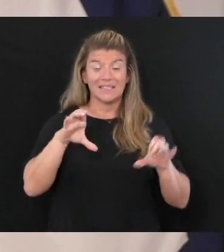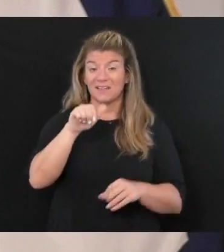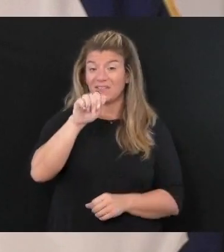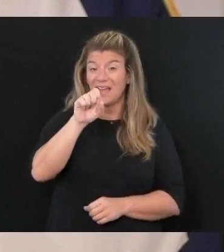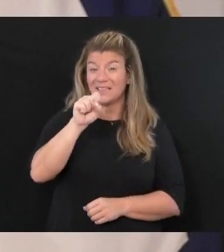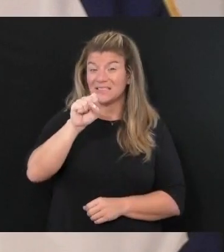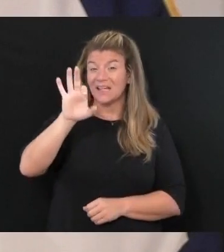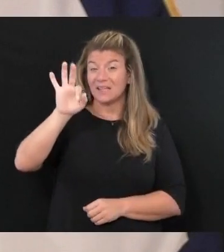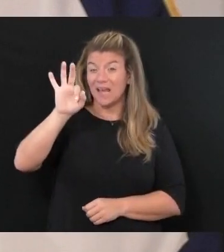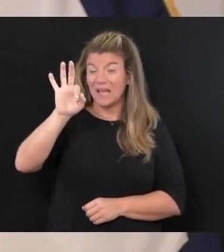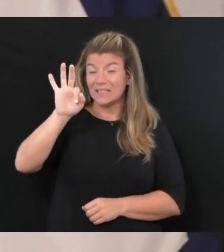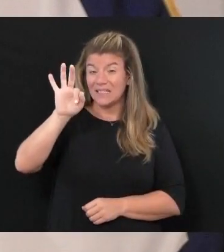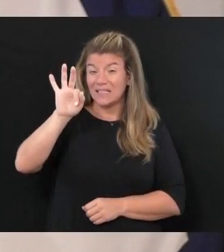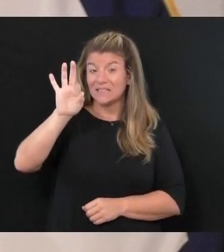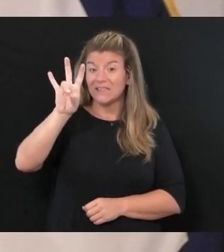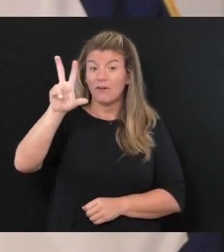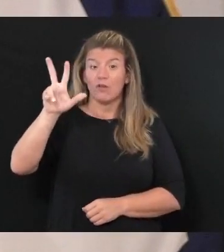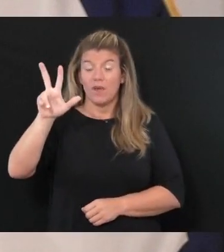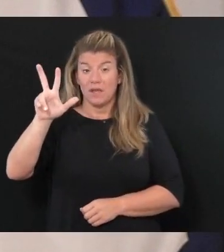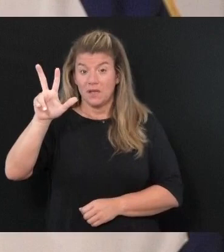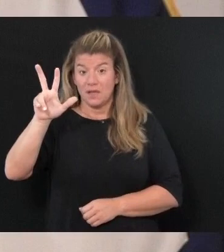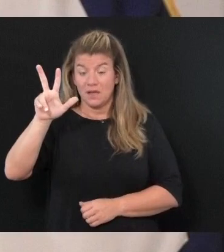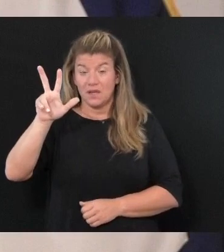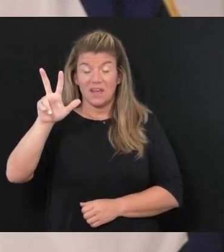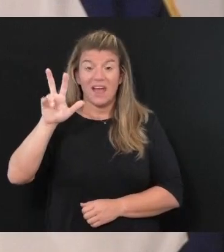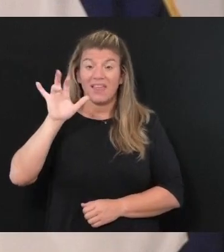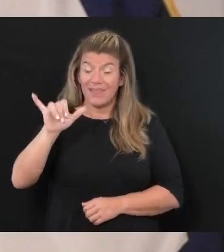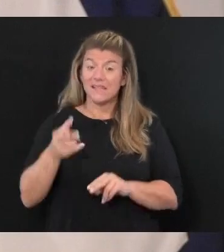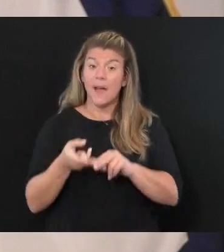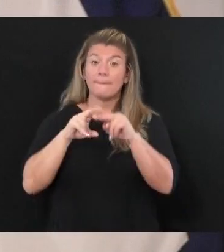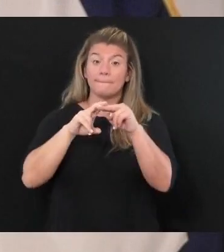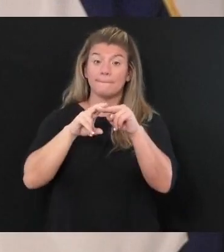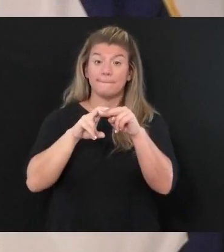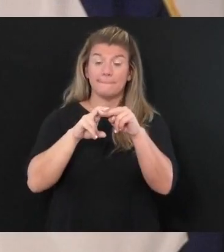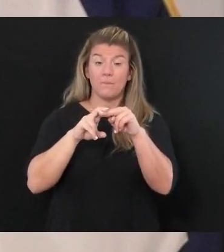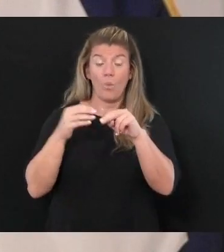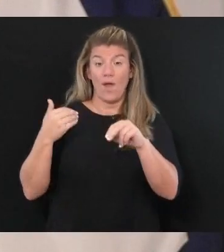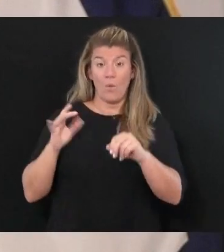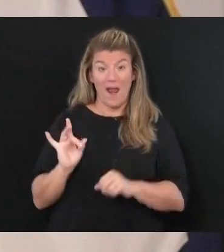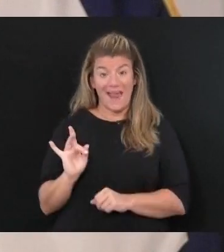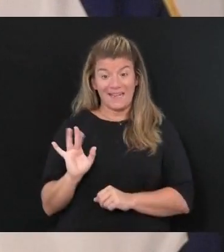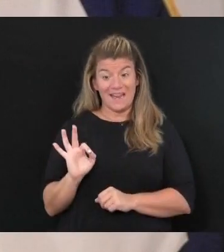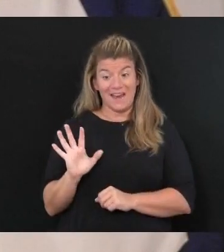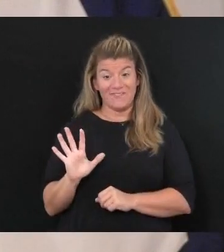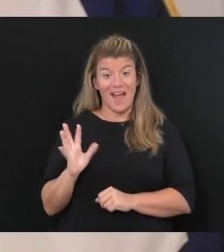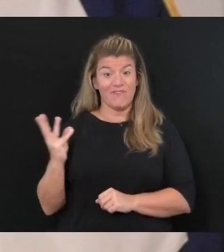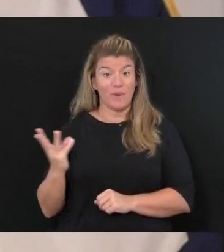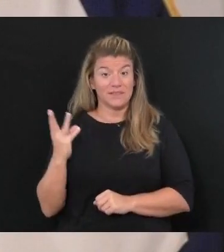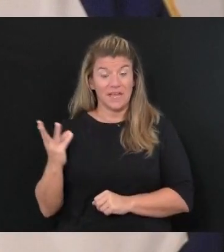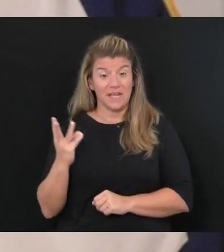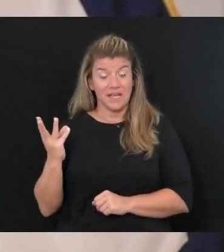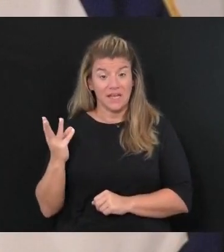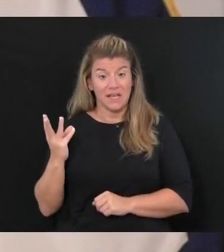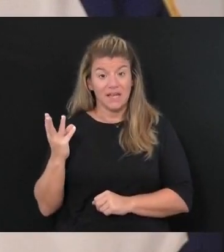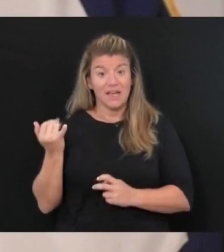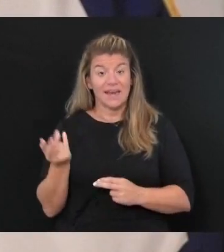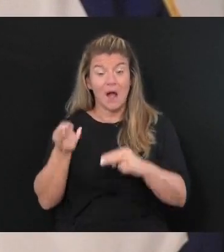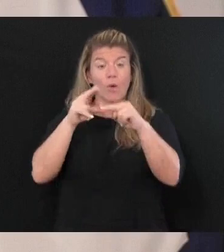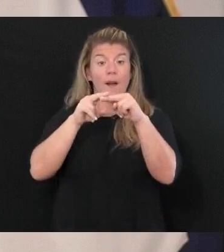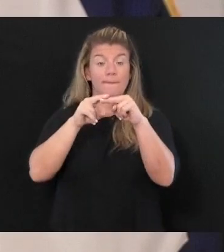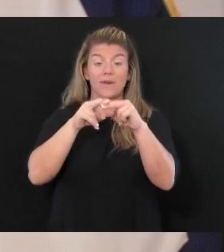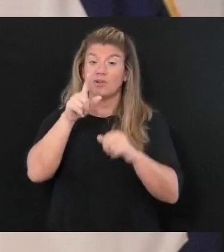of 1,973. That's up from 1,895 on Wednesday. If